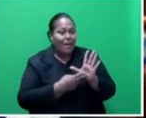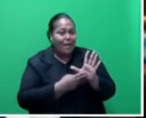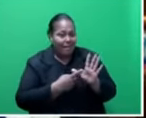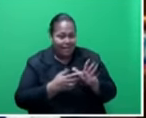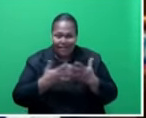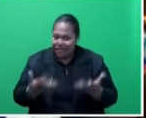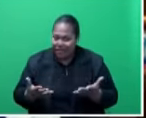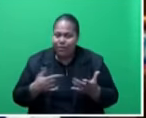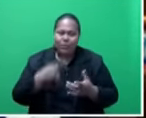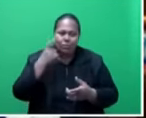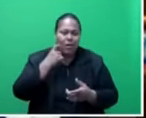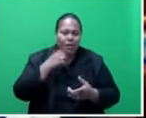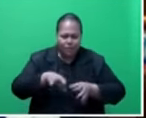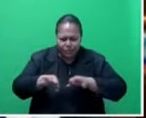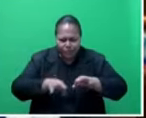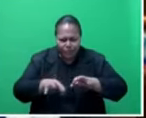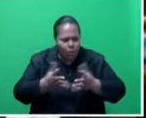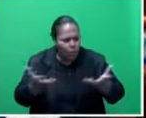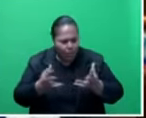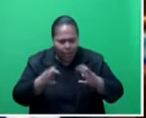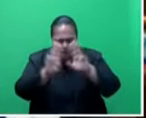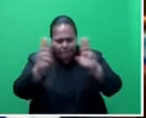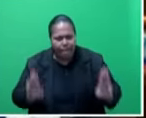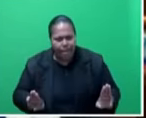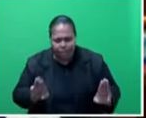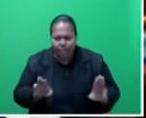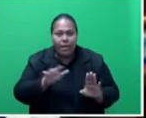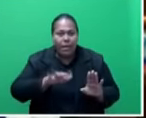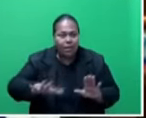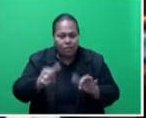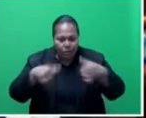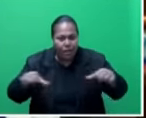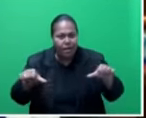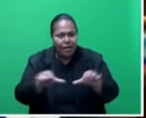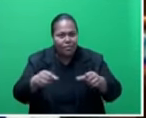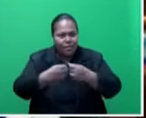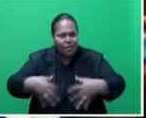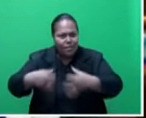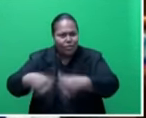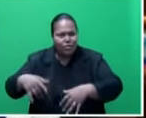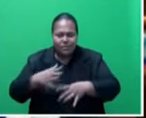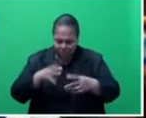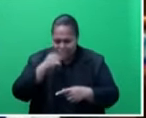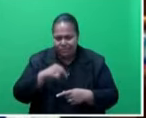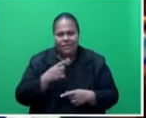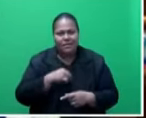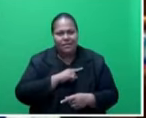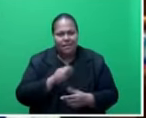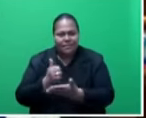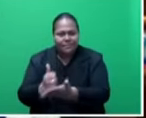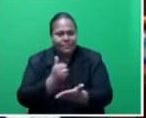to map out the areas, spread, and quantum of the impact on the agriculture sector. The Ministry's initial damages assessment